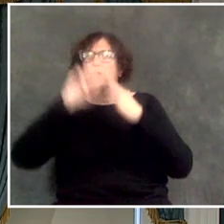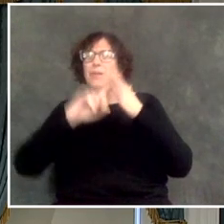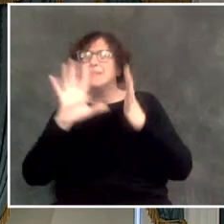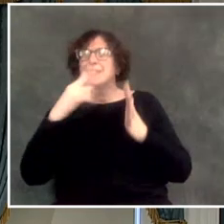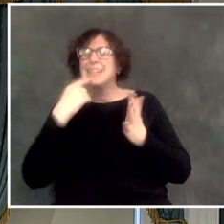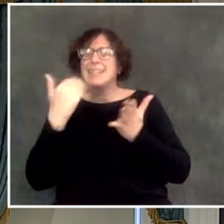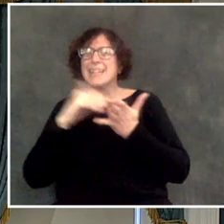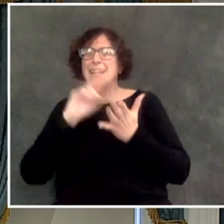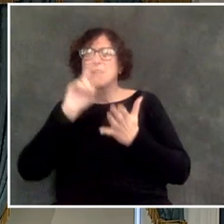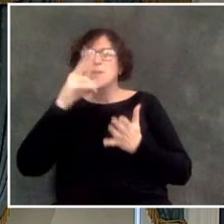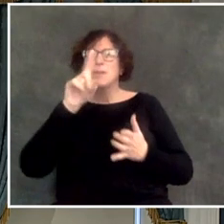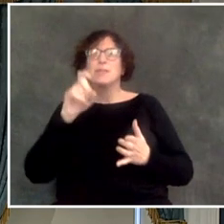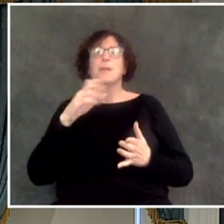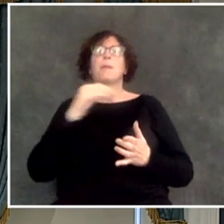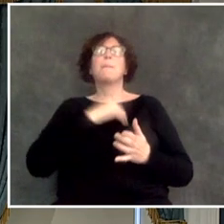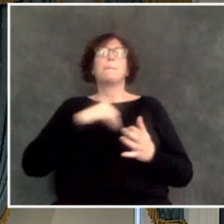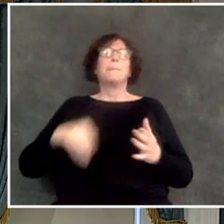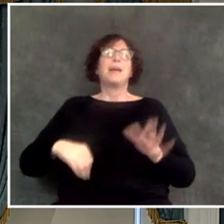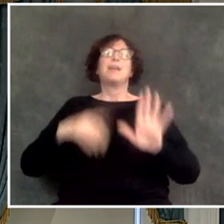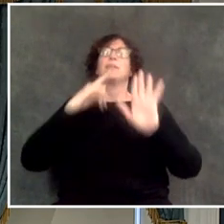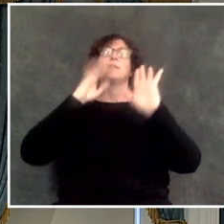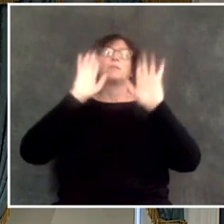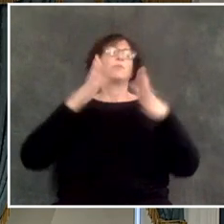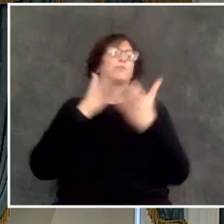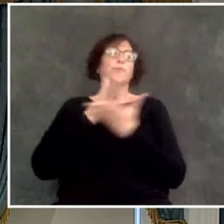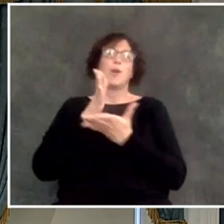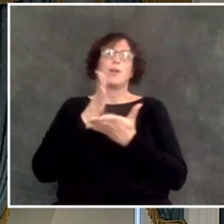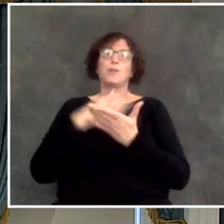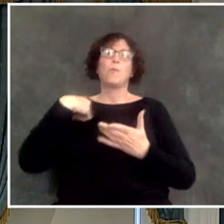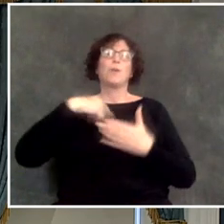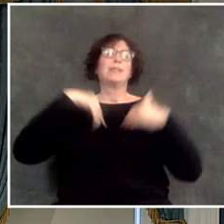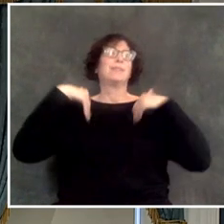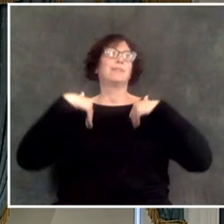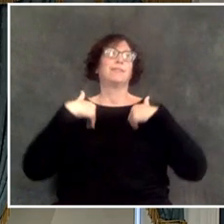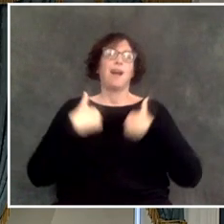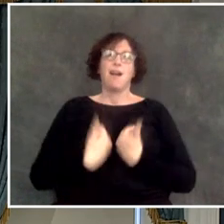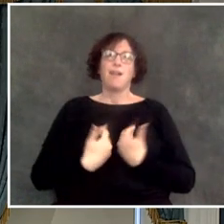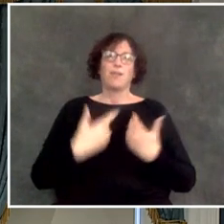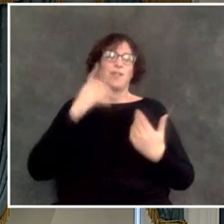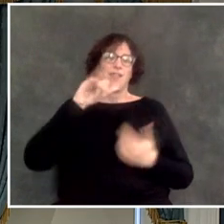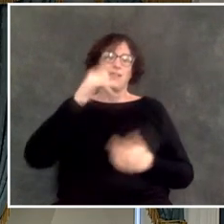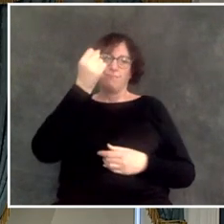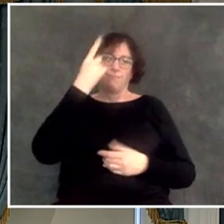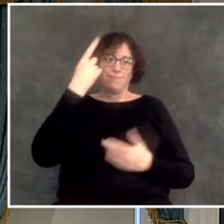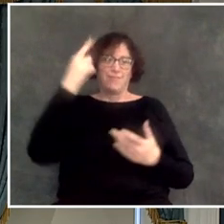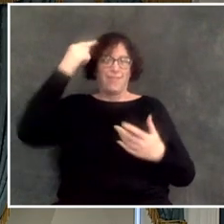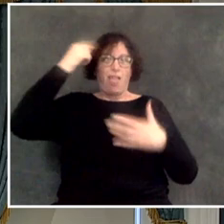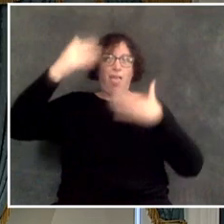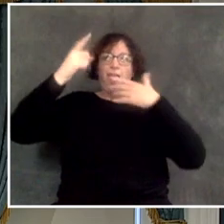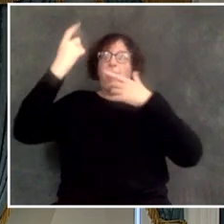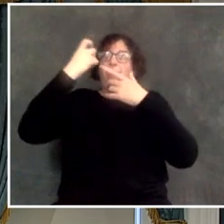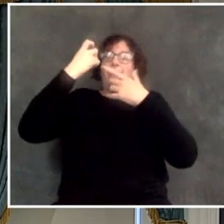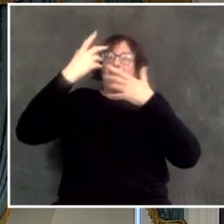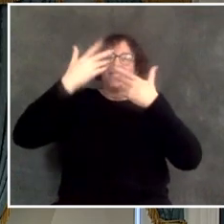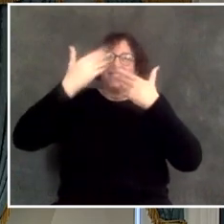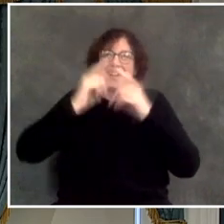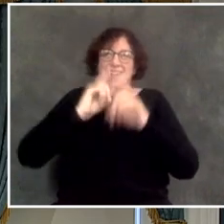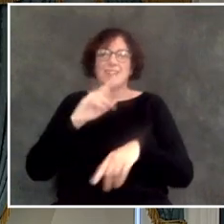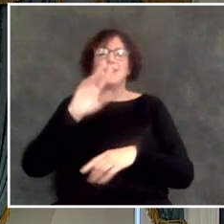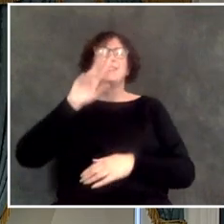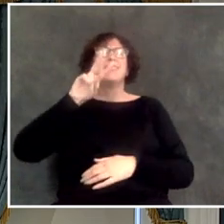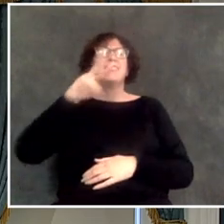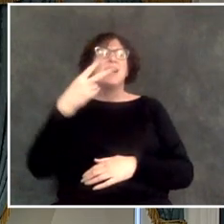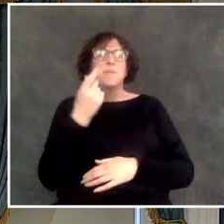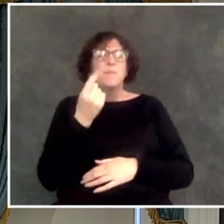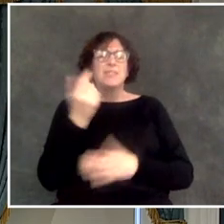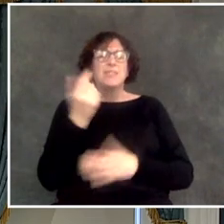before, Dr. Barbeau, could you explain, you mentioned the point about people can self-report their information. Oh, it might be good to just explain that a little more.